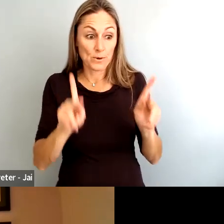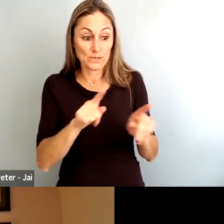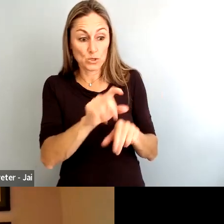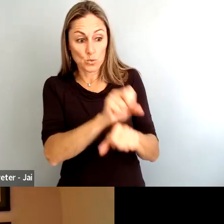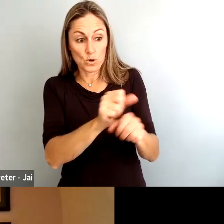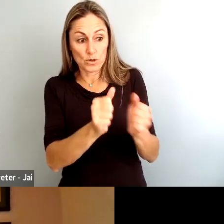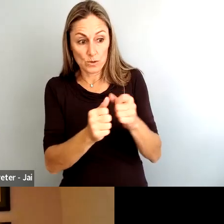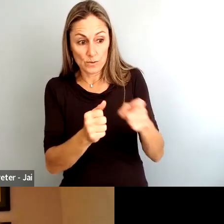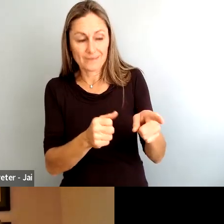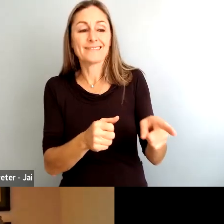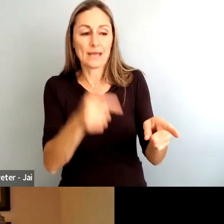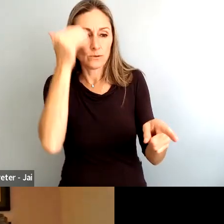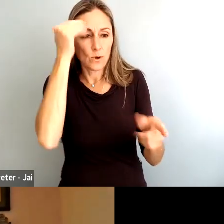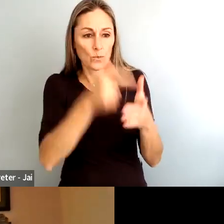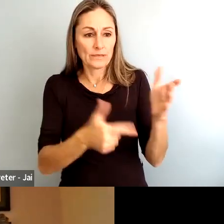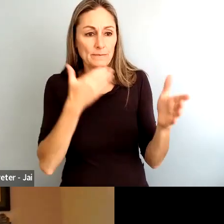them.